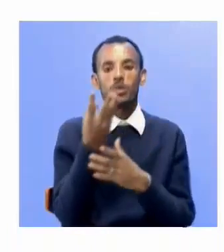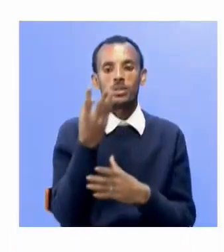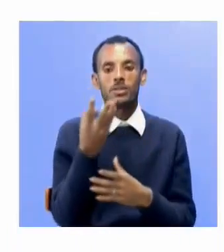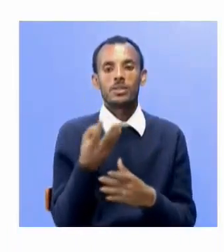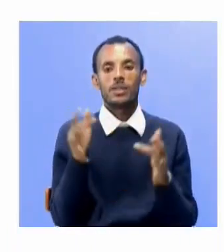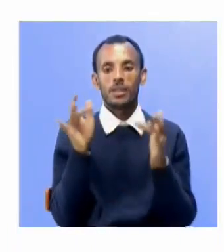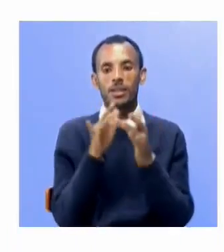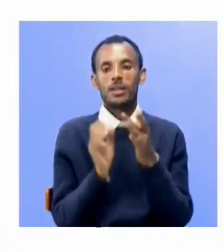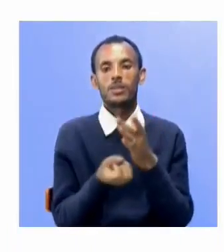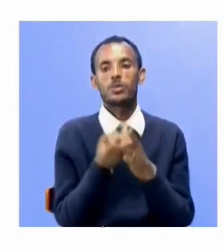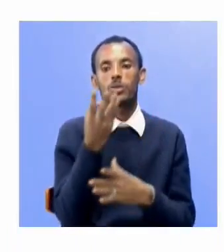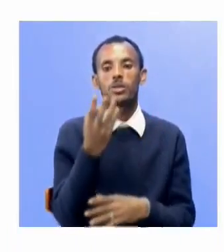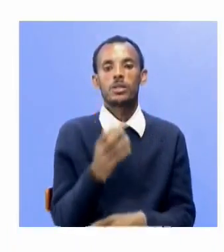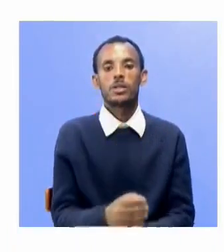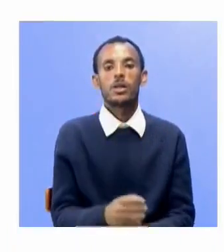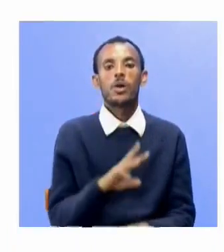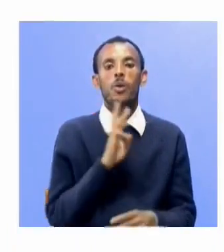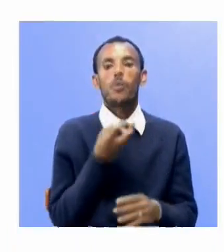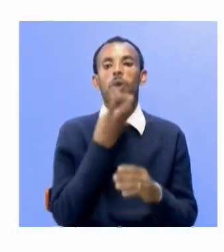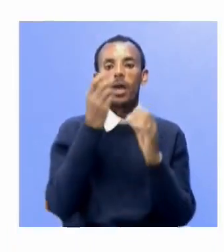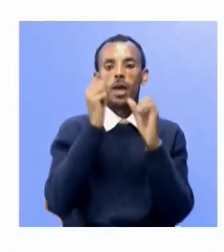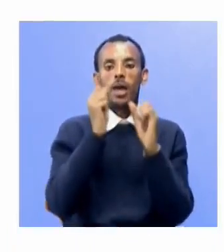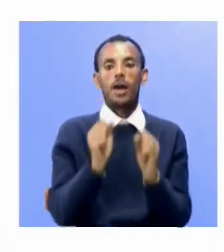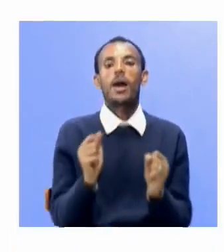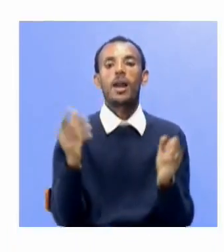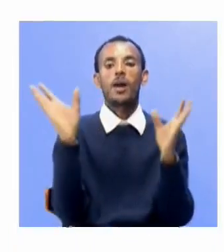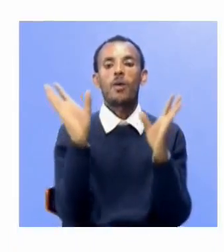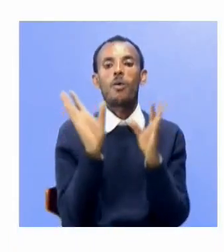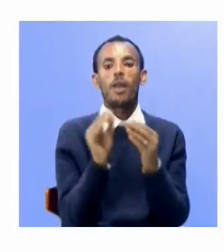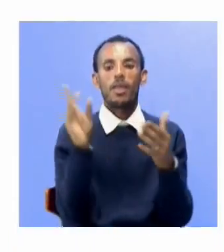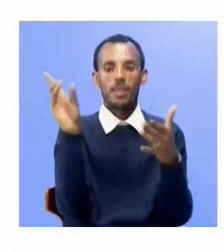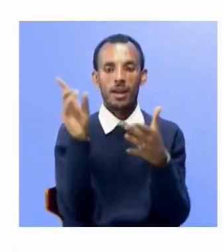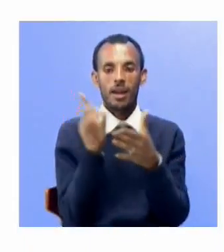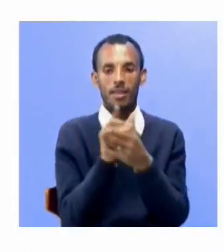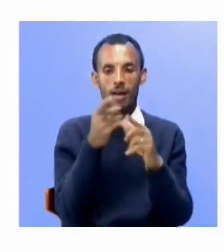we can collect data from internet.